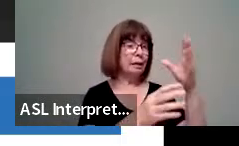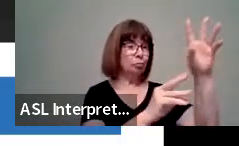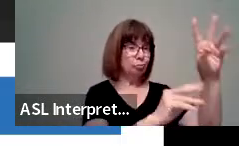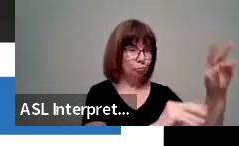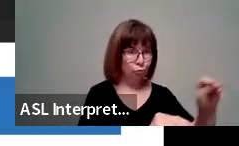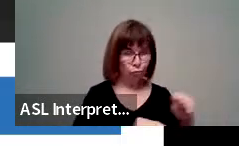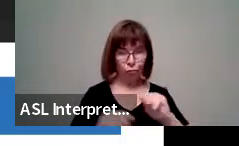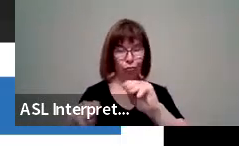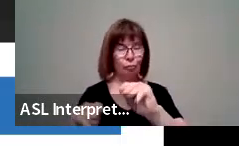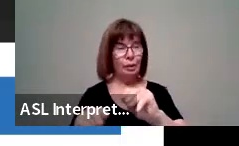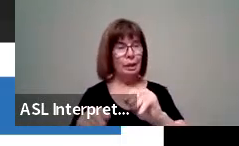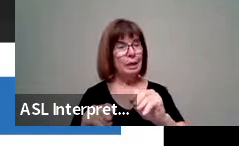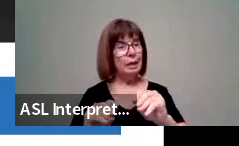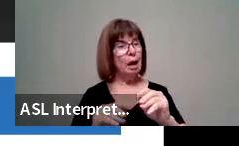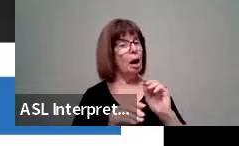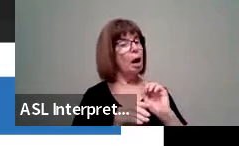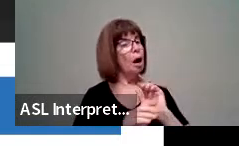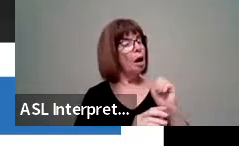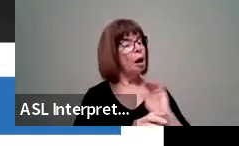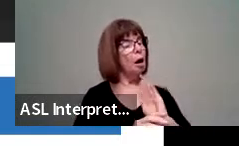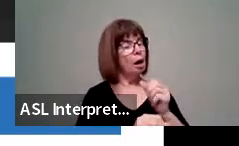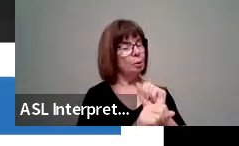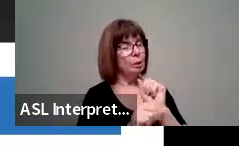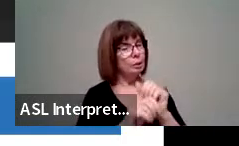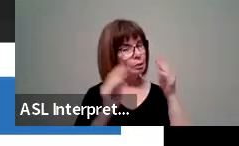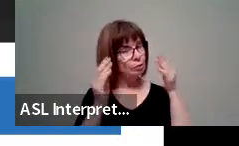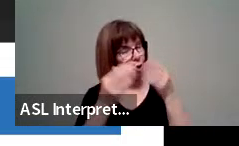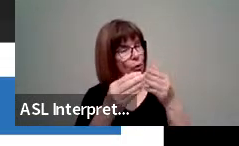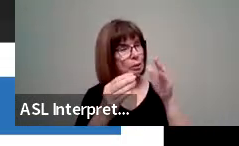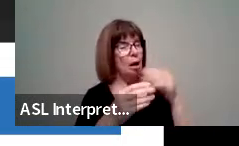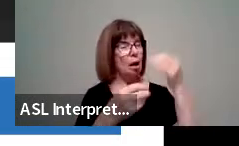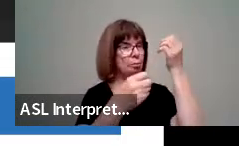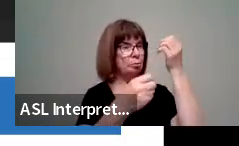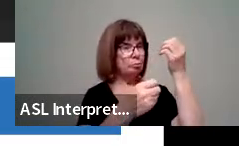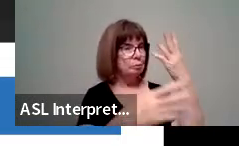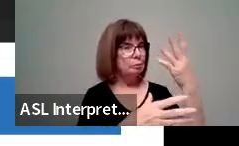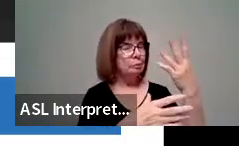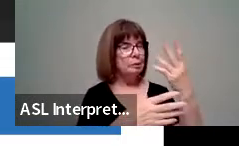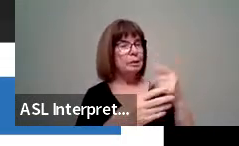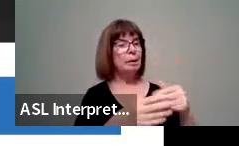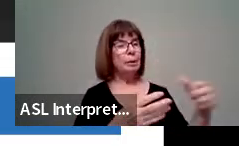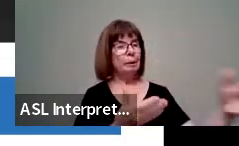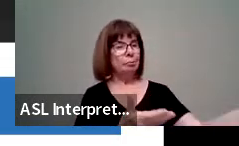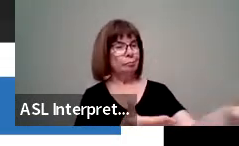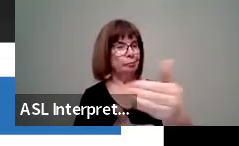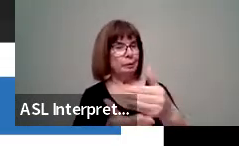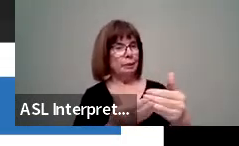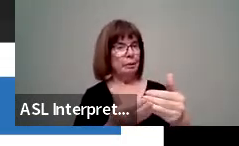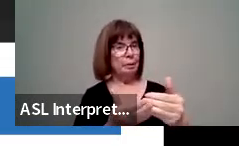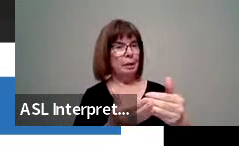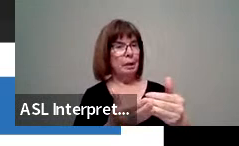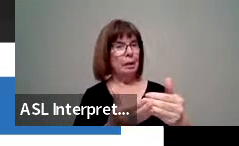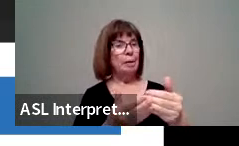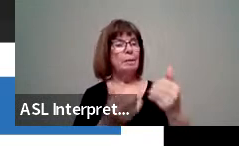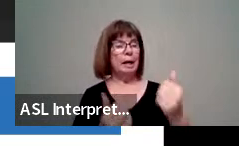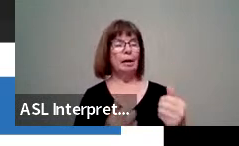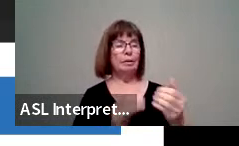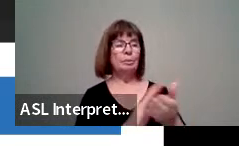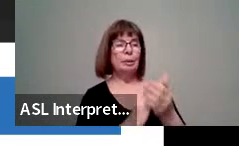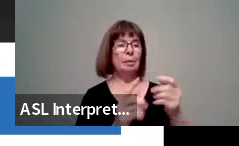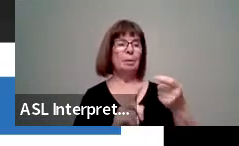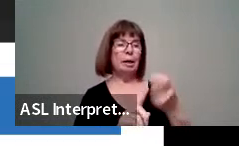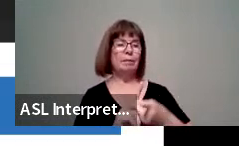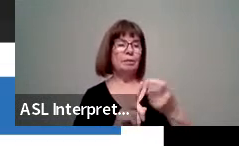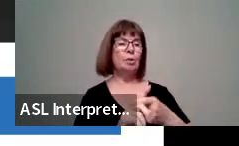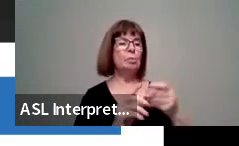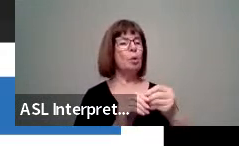is focused in the data that we get. What used to have a manual migration system, but now we've automated that. So we are much more